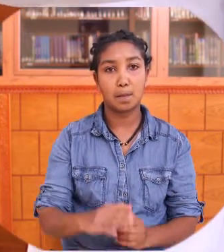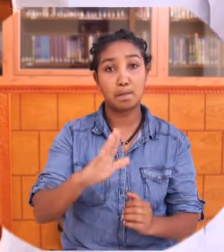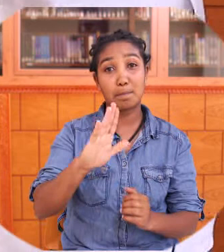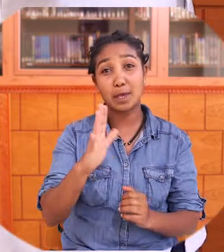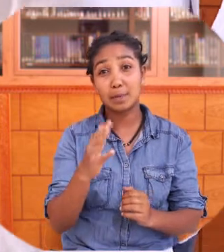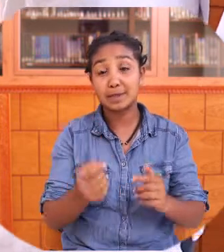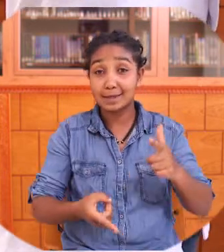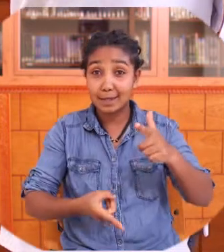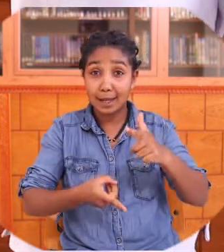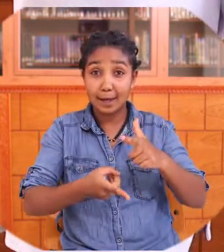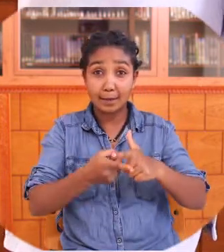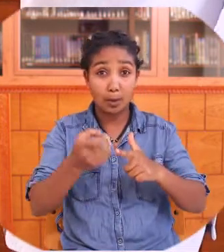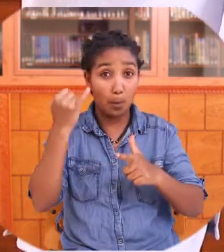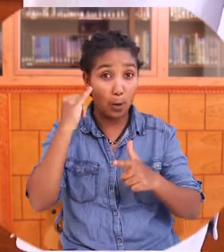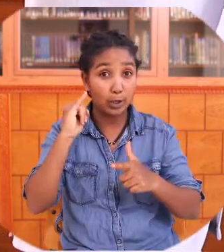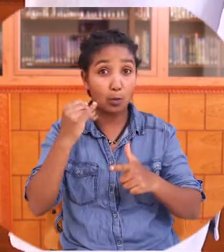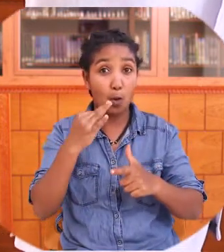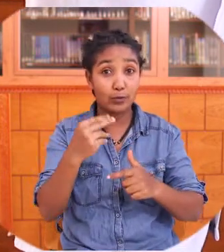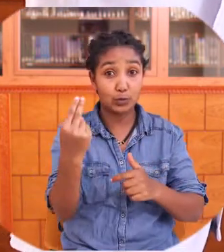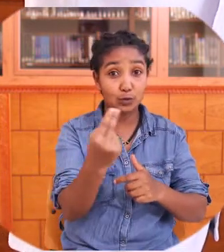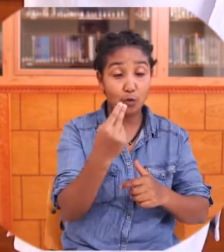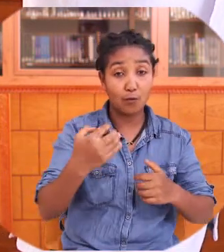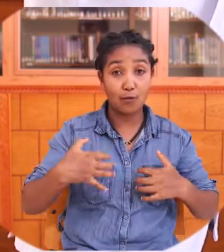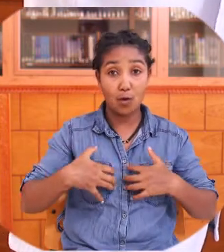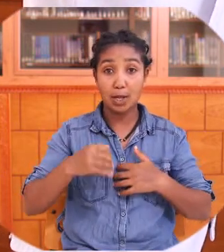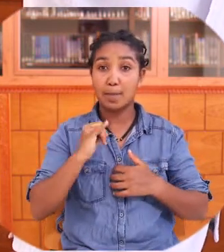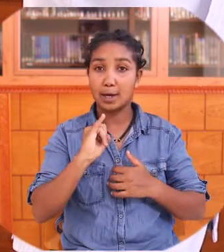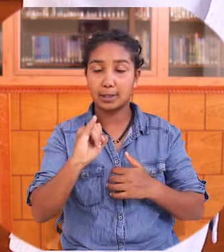the second point of use of animal is